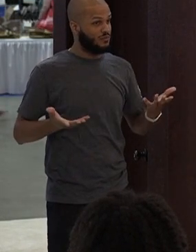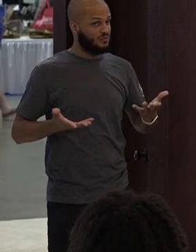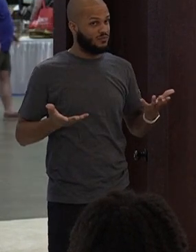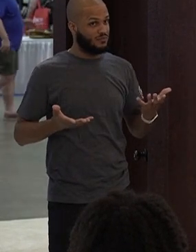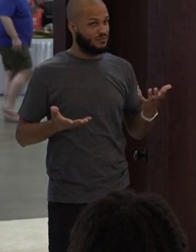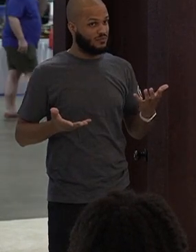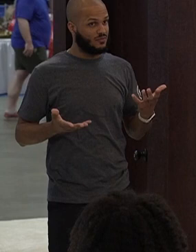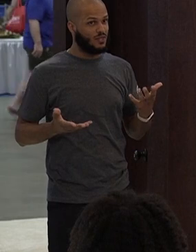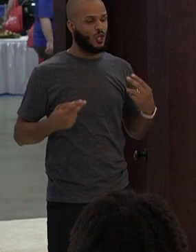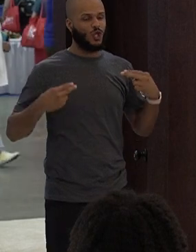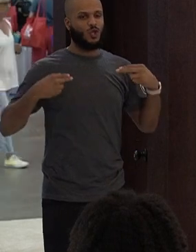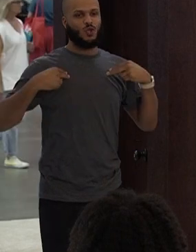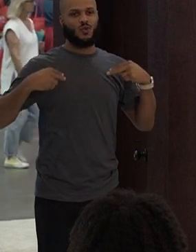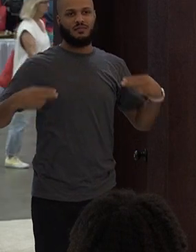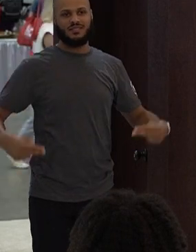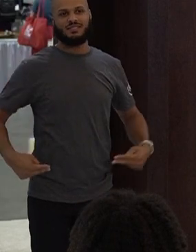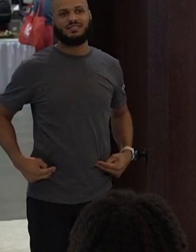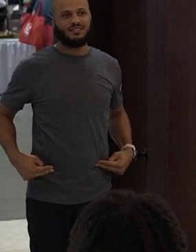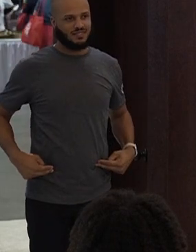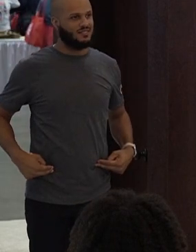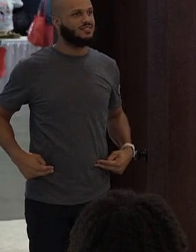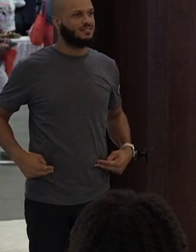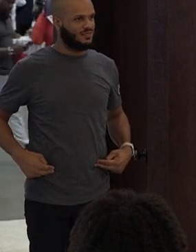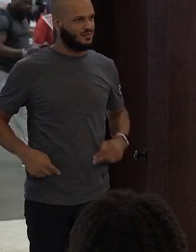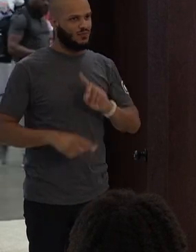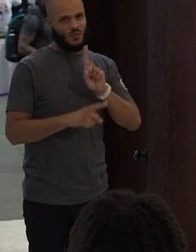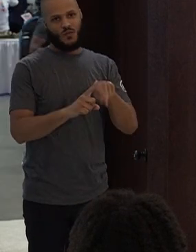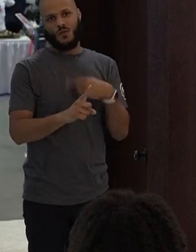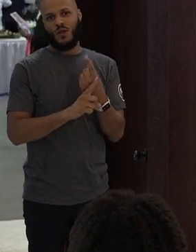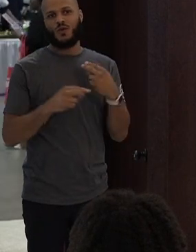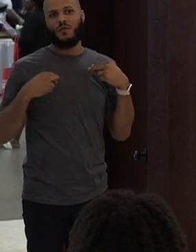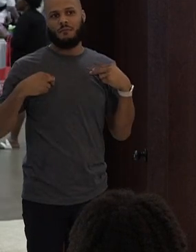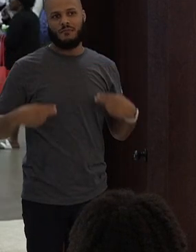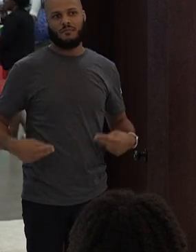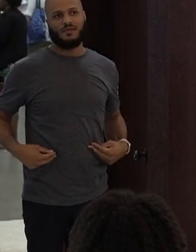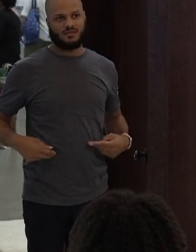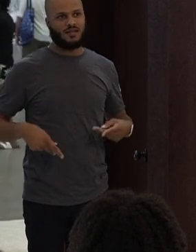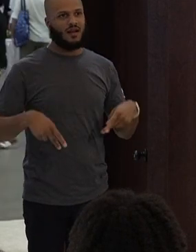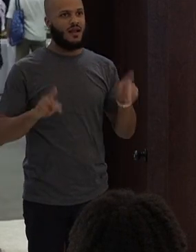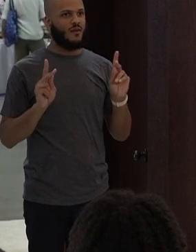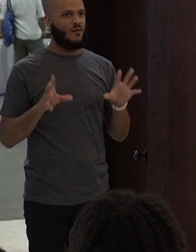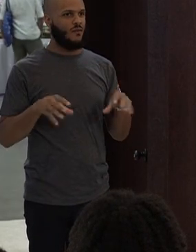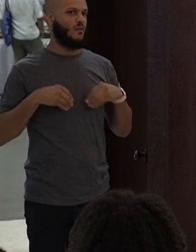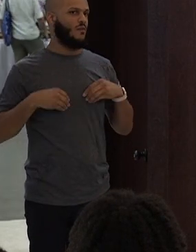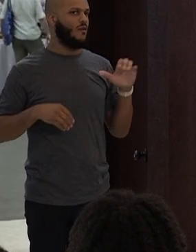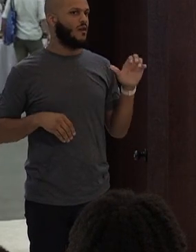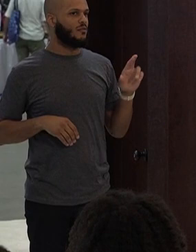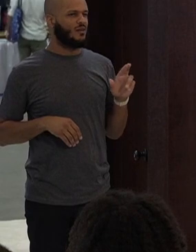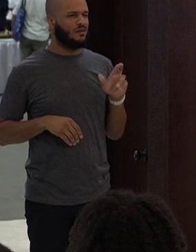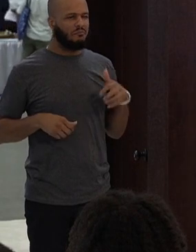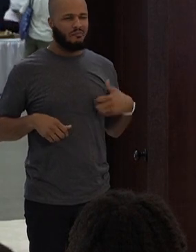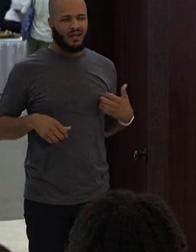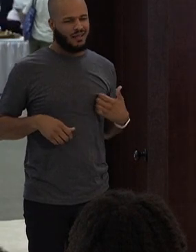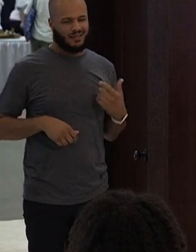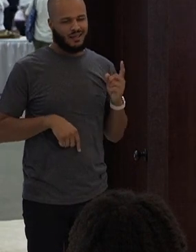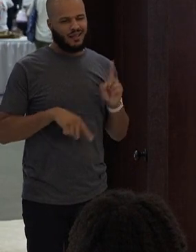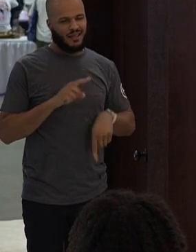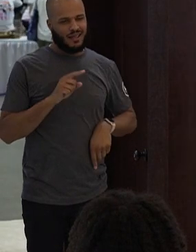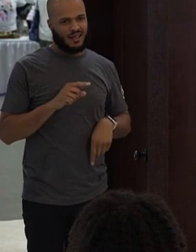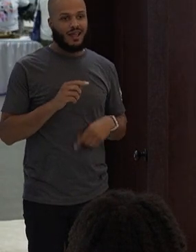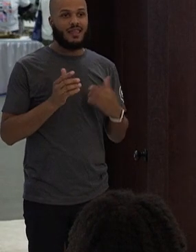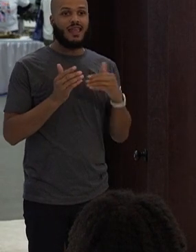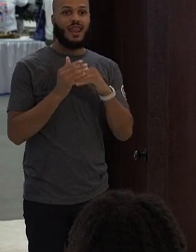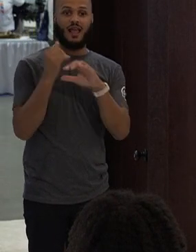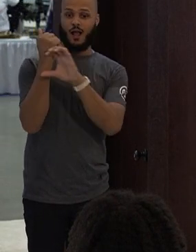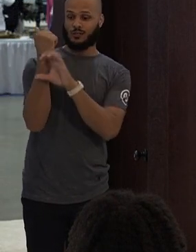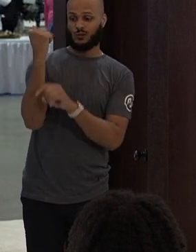that only humans can own copyright, only human beings, okay? Not monkeys, because the Constitution,